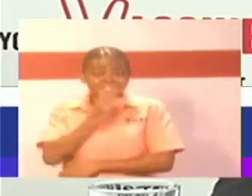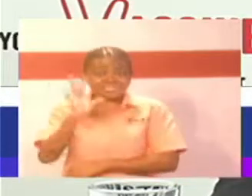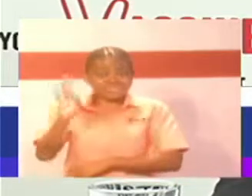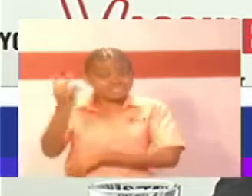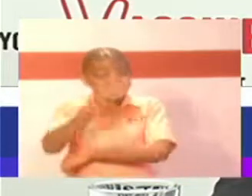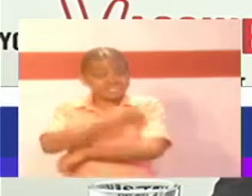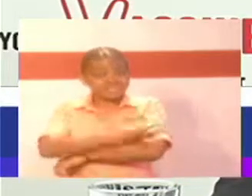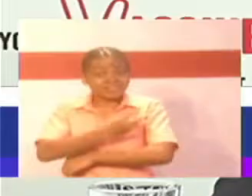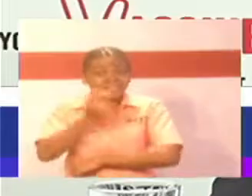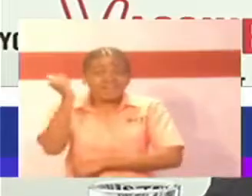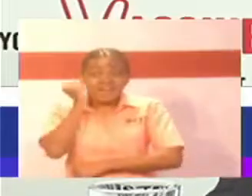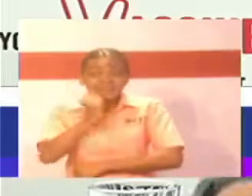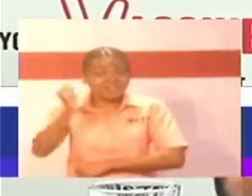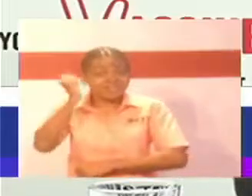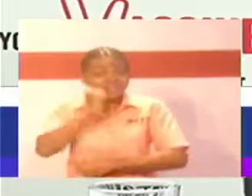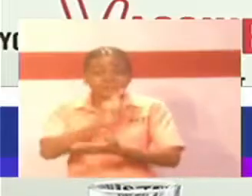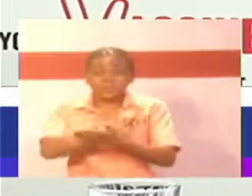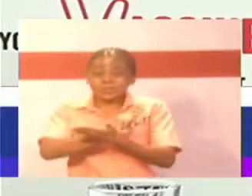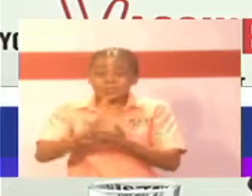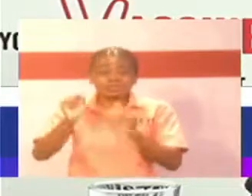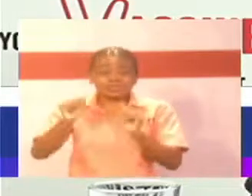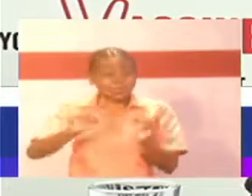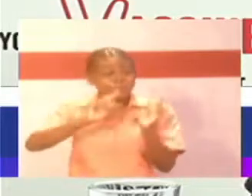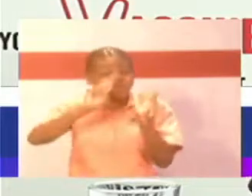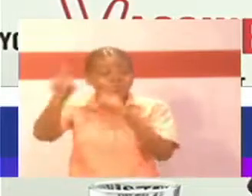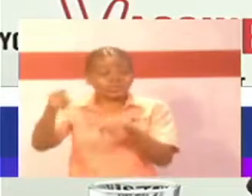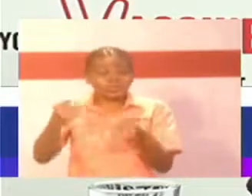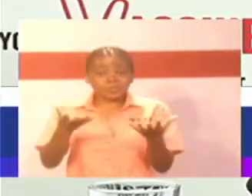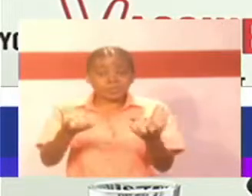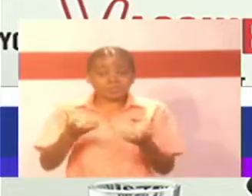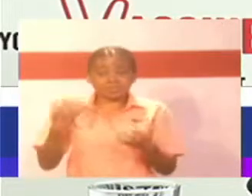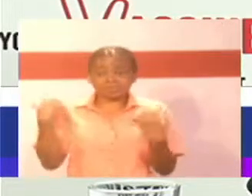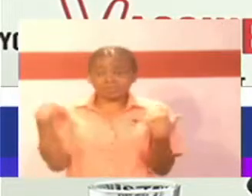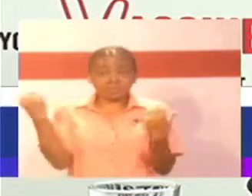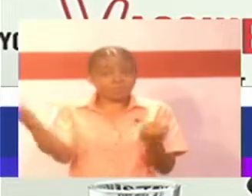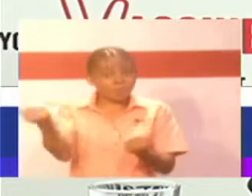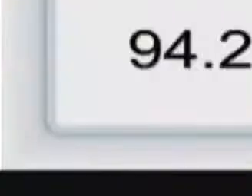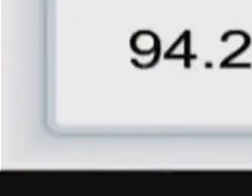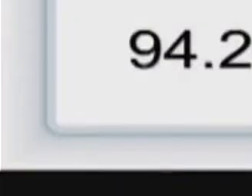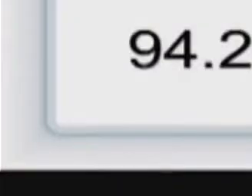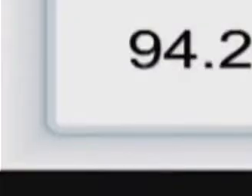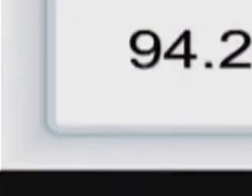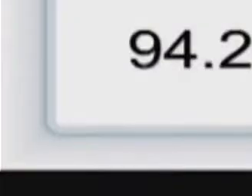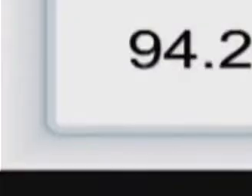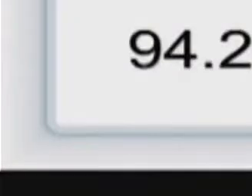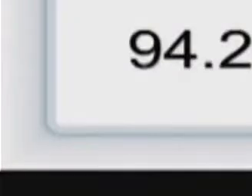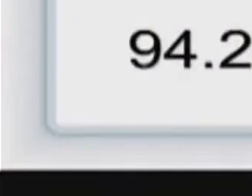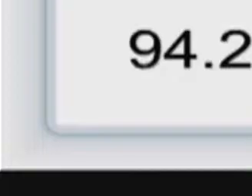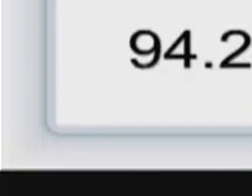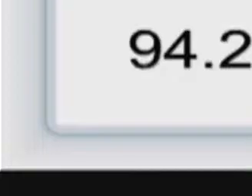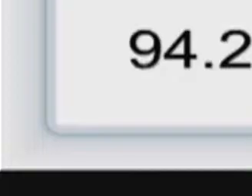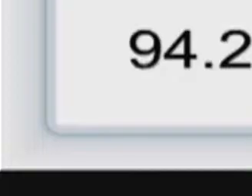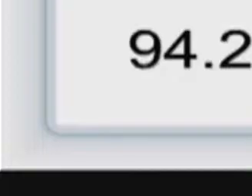country. And again, I'd like to remind everyone that 94.2% or